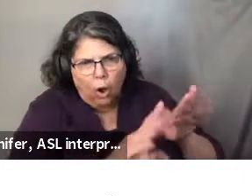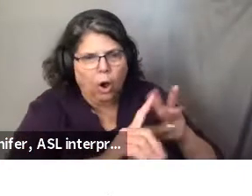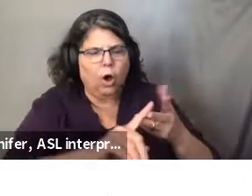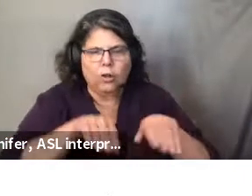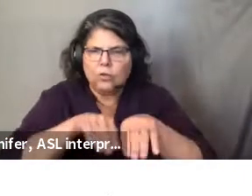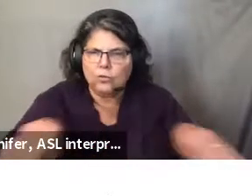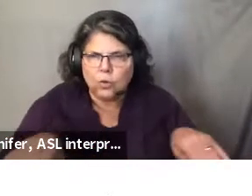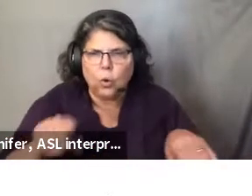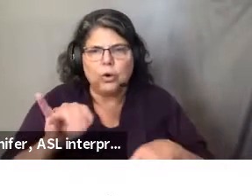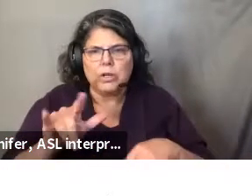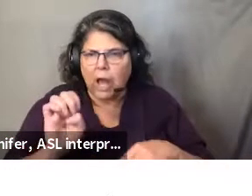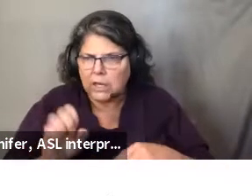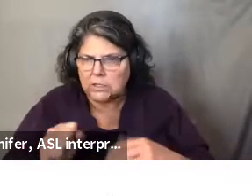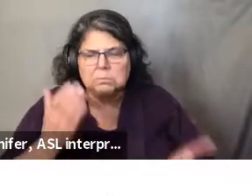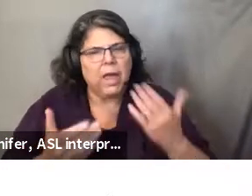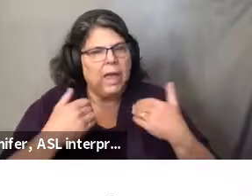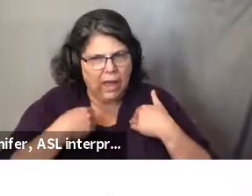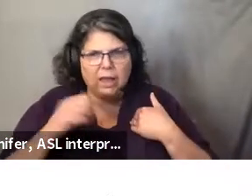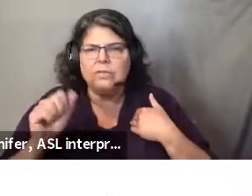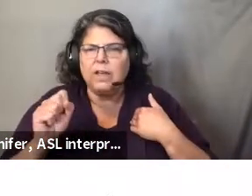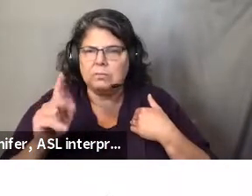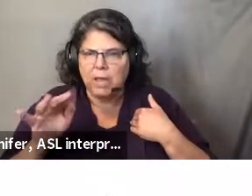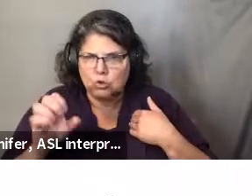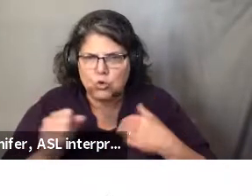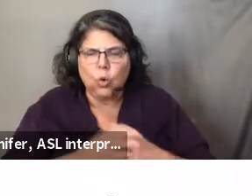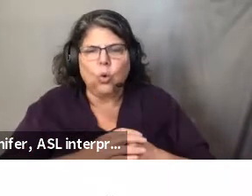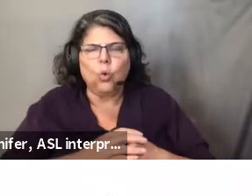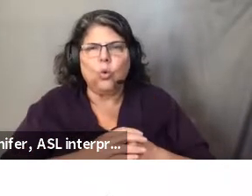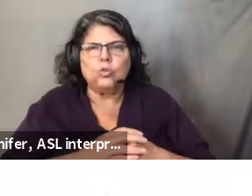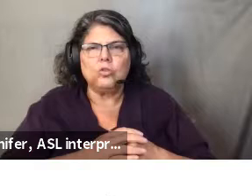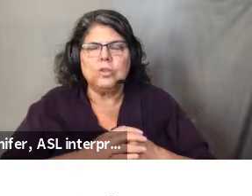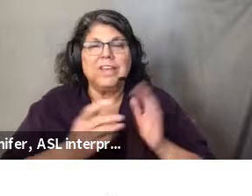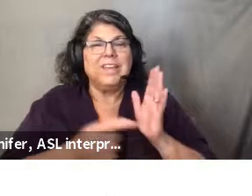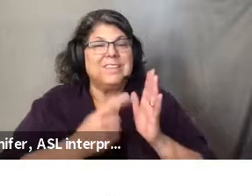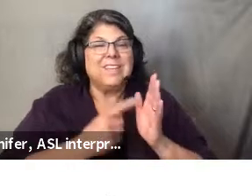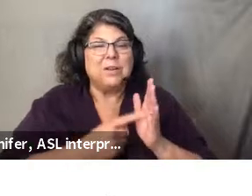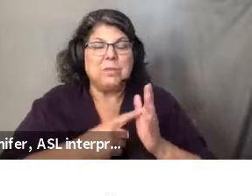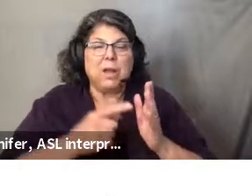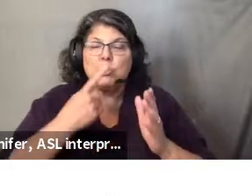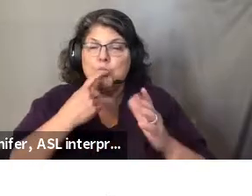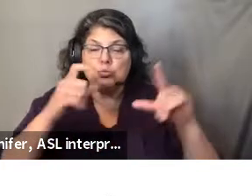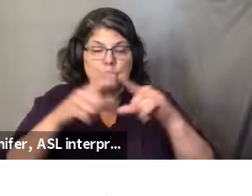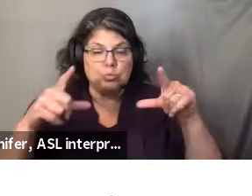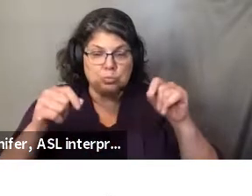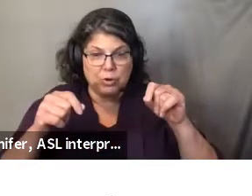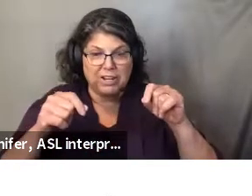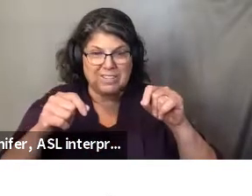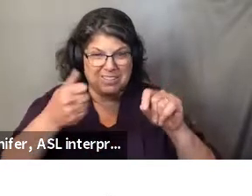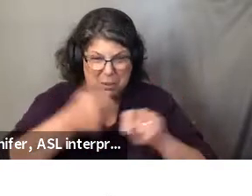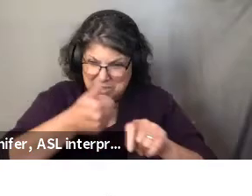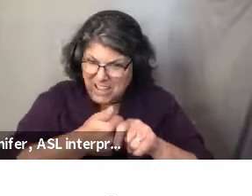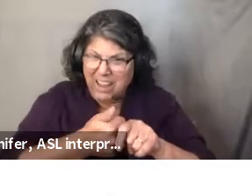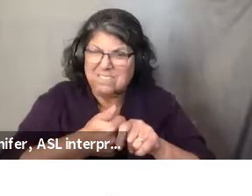tiles. A lot of the mortar, sometimes the actual bricks that they use for the inside of the fireplace